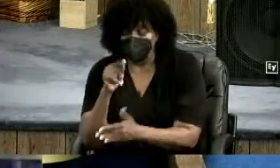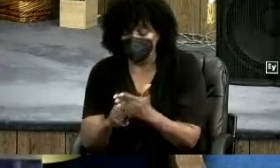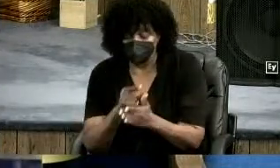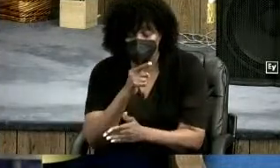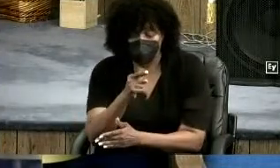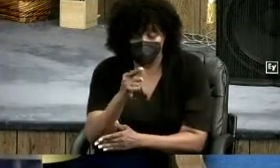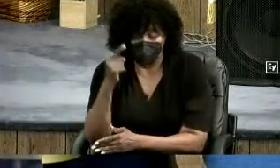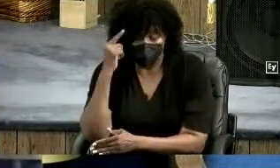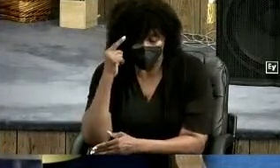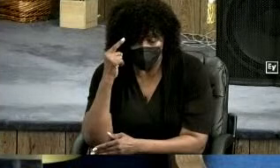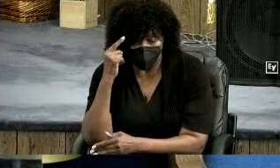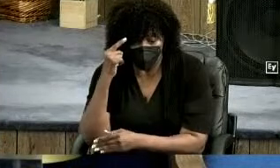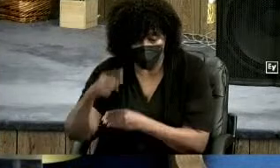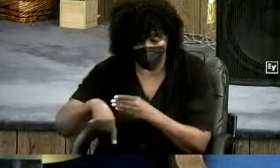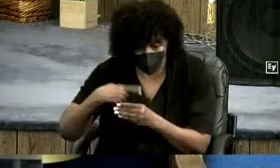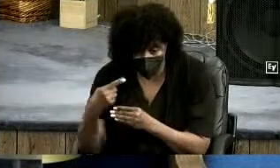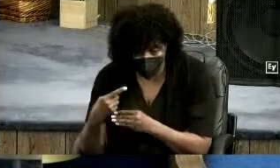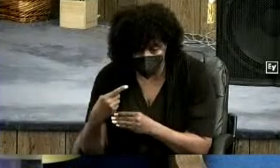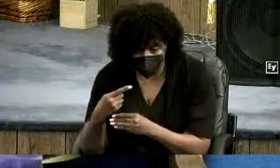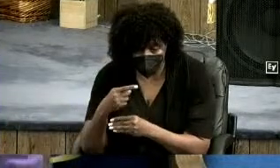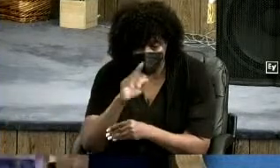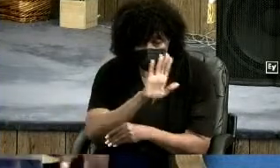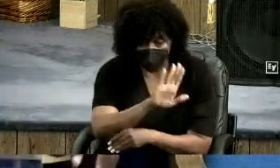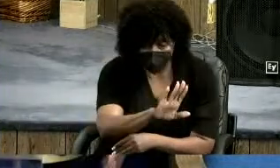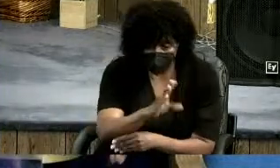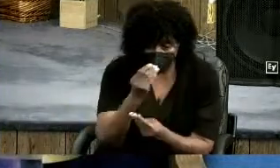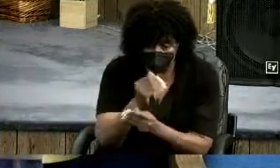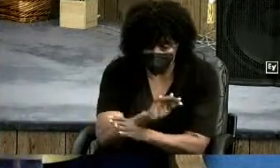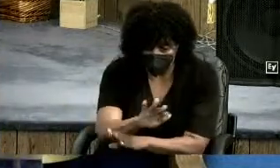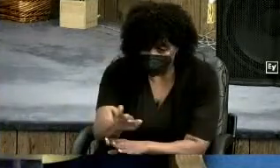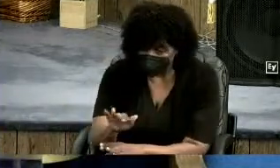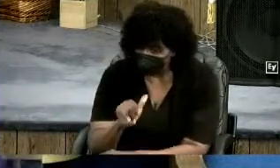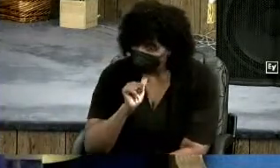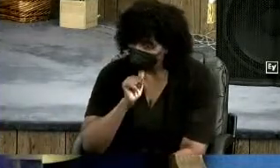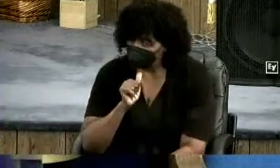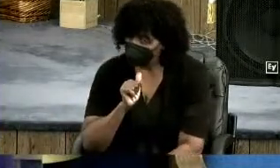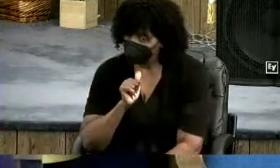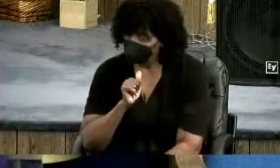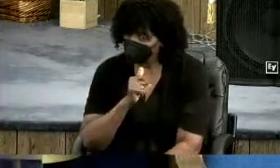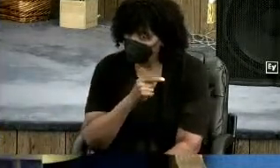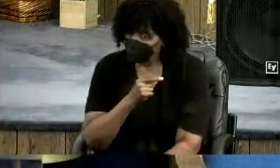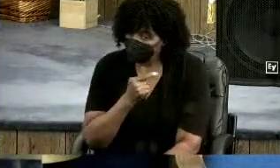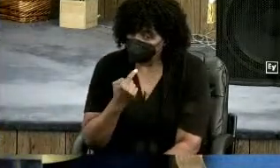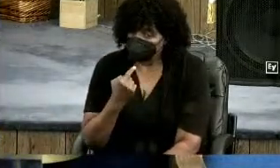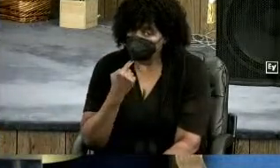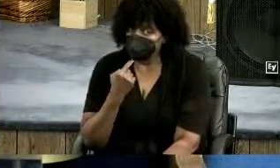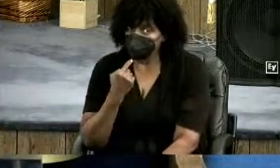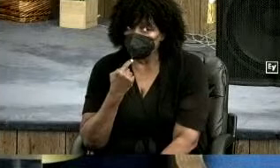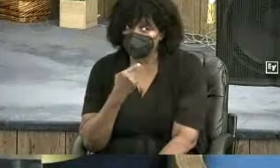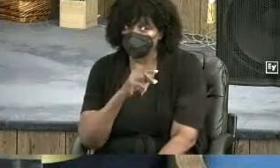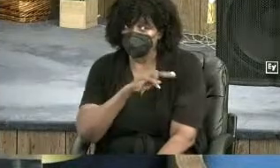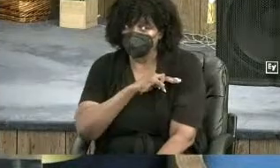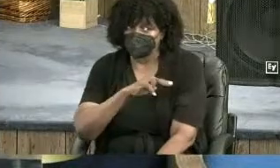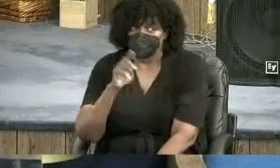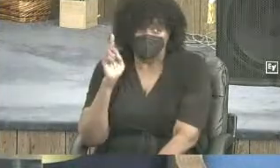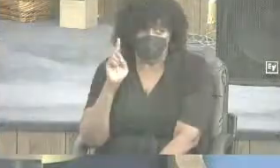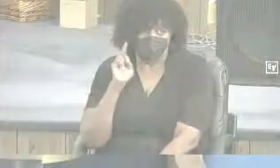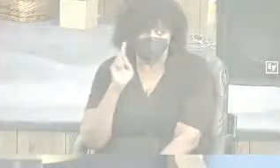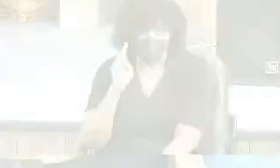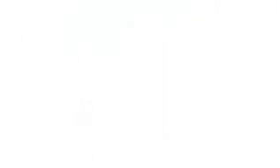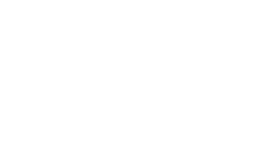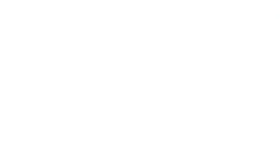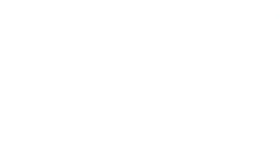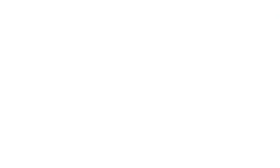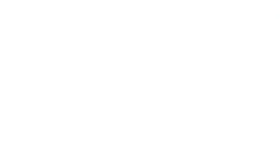thought the motherland was is not that at all. When he heard, he said, Nehemiah 1:4, when I heard these words, I